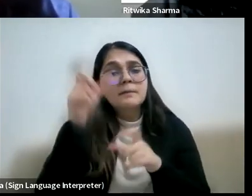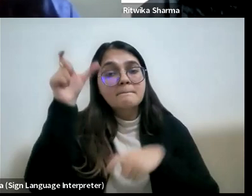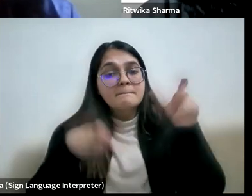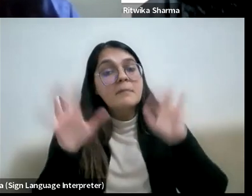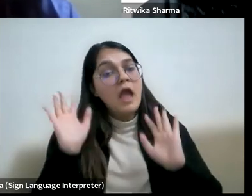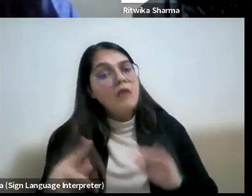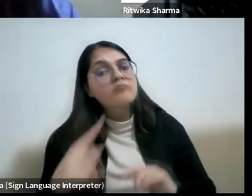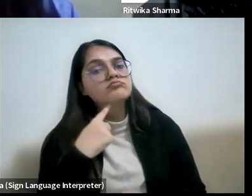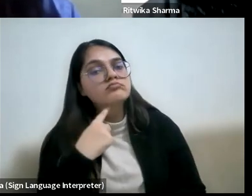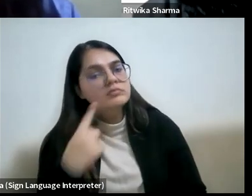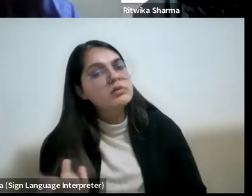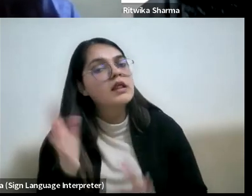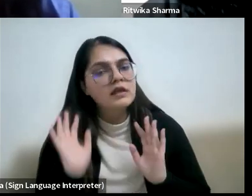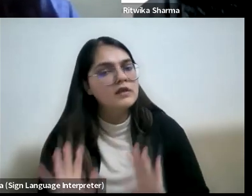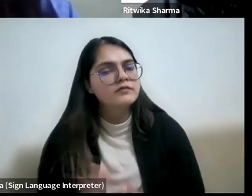talking about